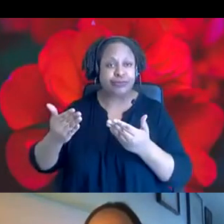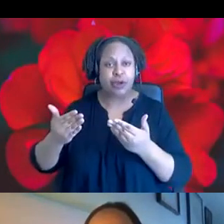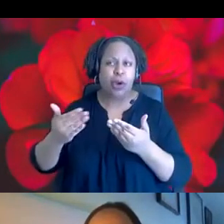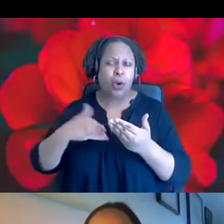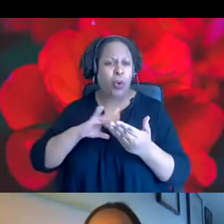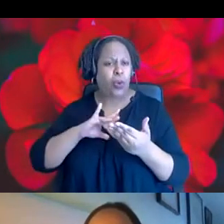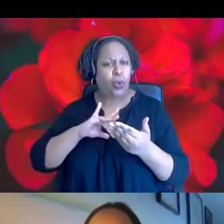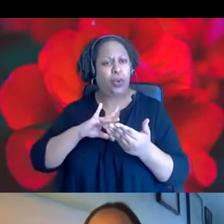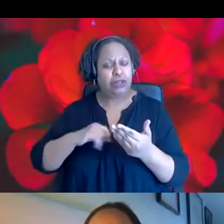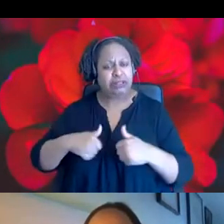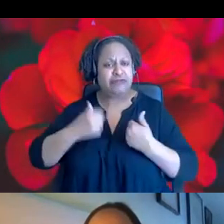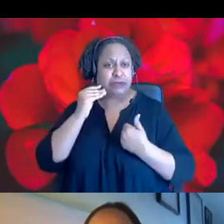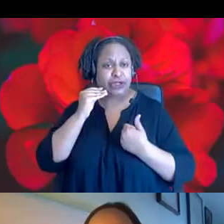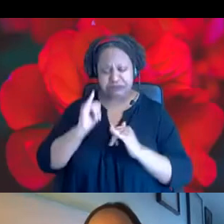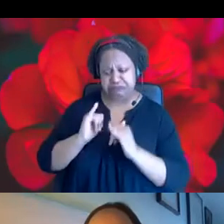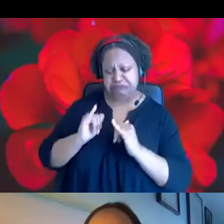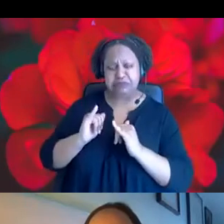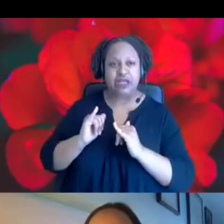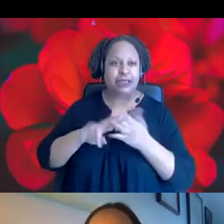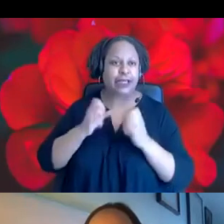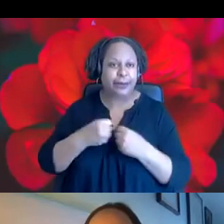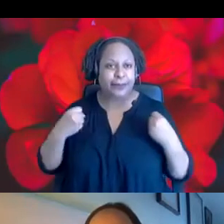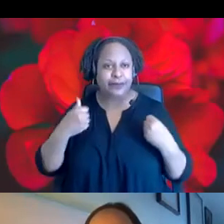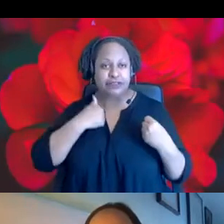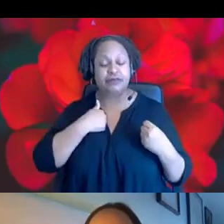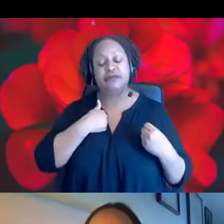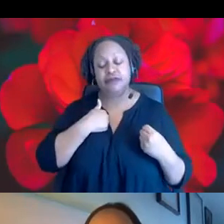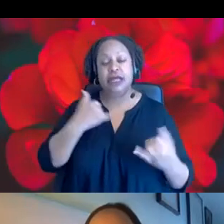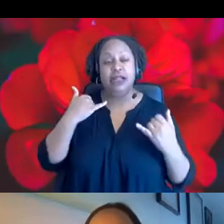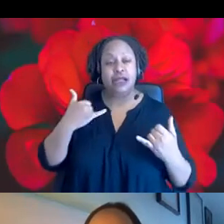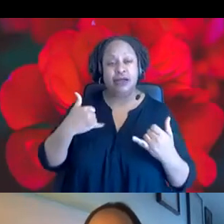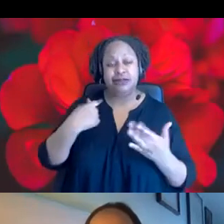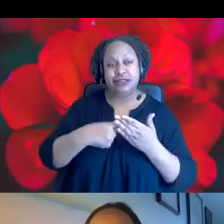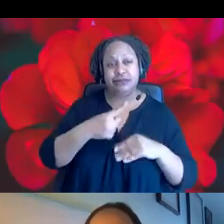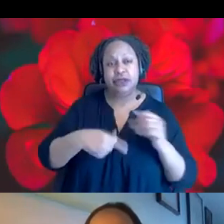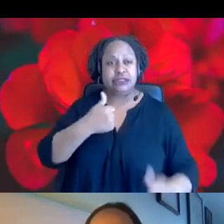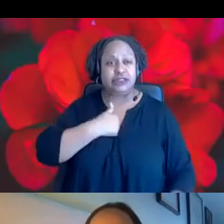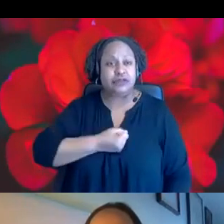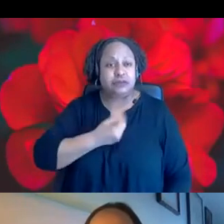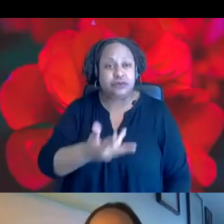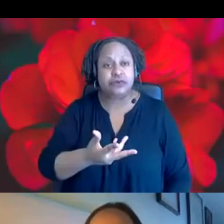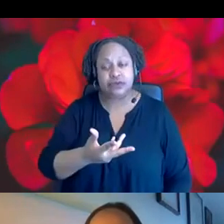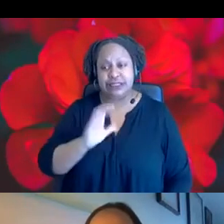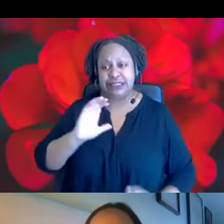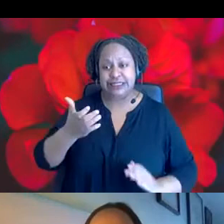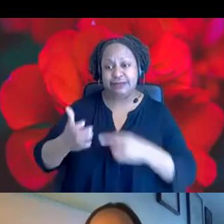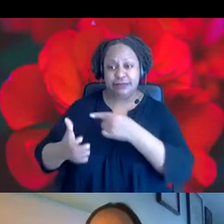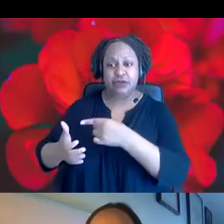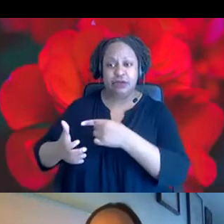of self-expression, I feel like there's more of a pressure on people from marginalized communities to